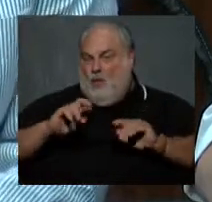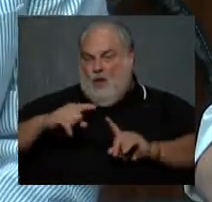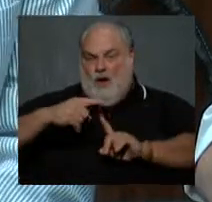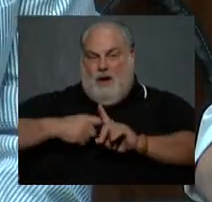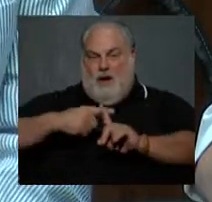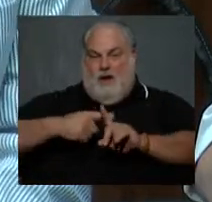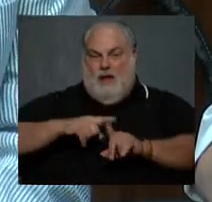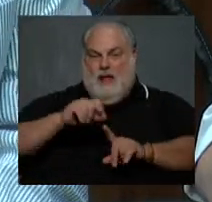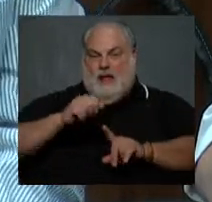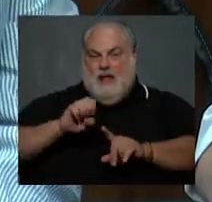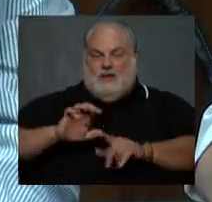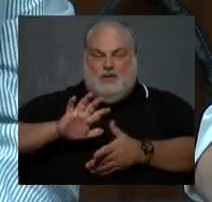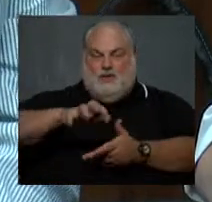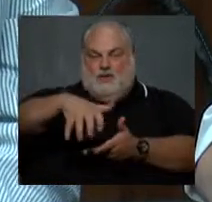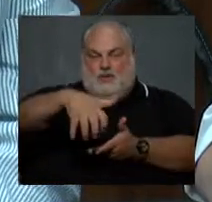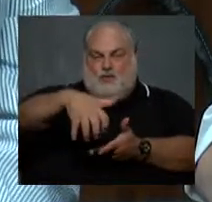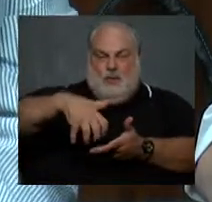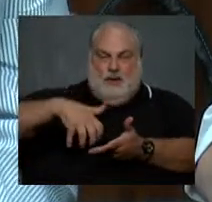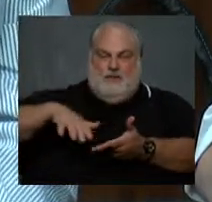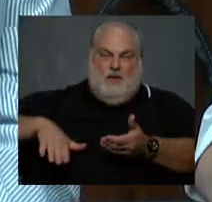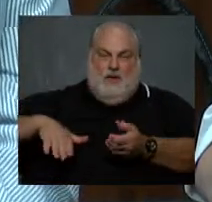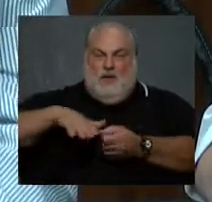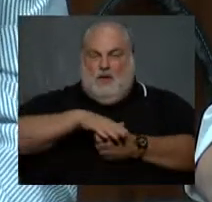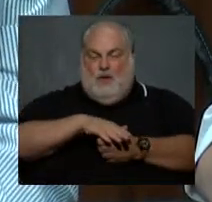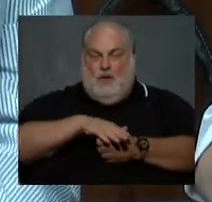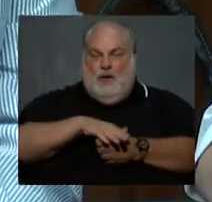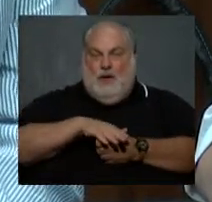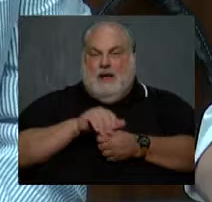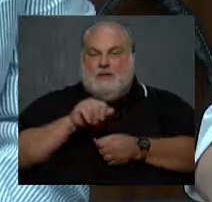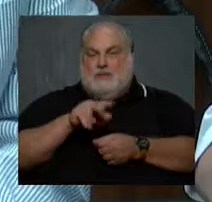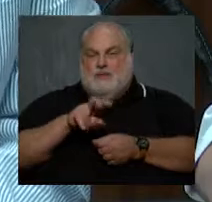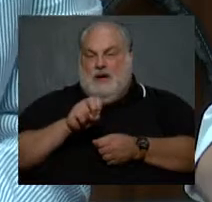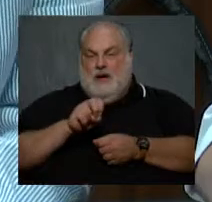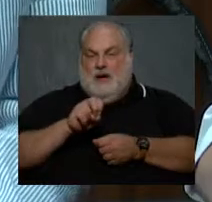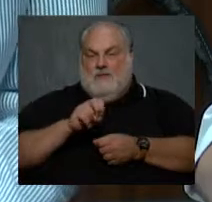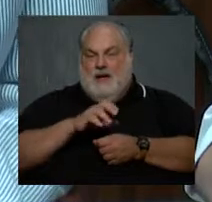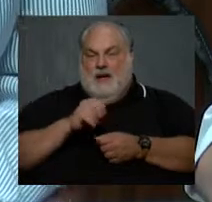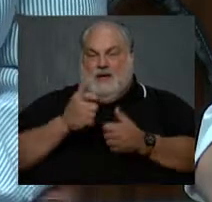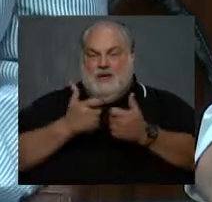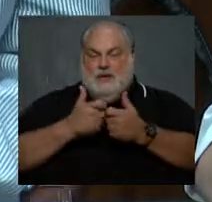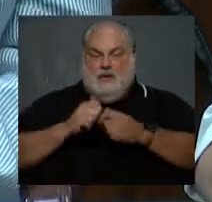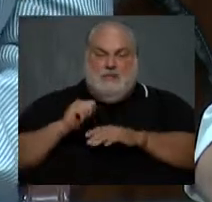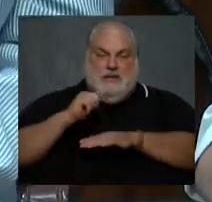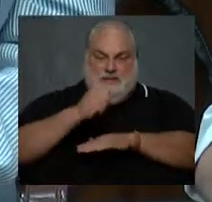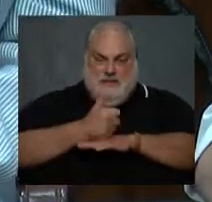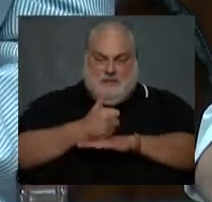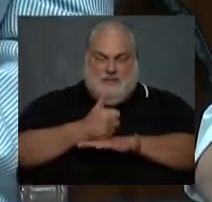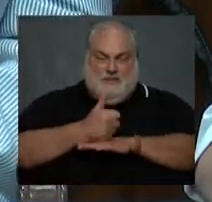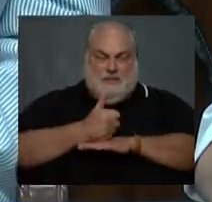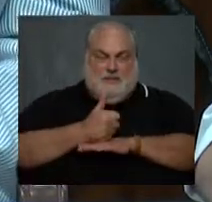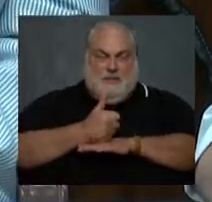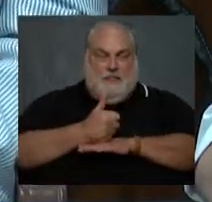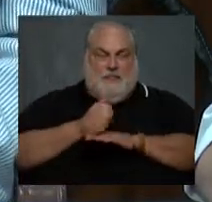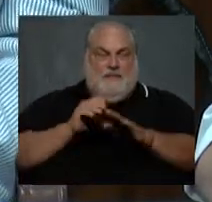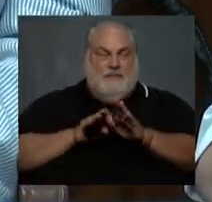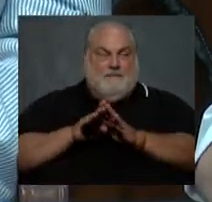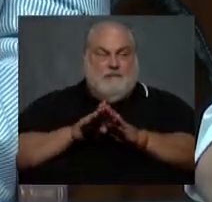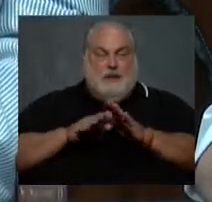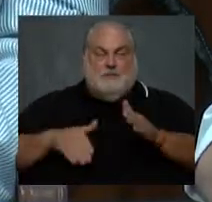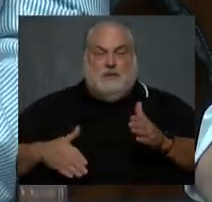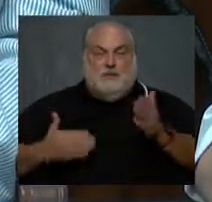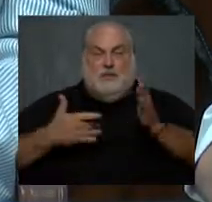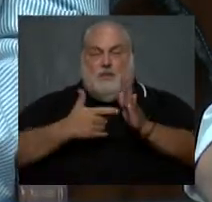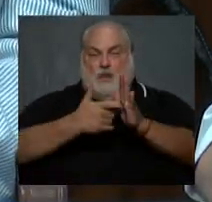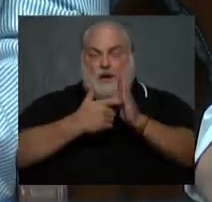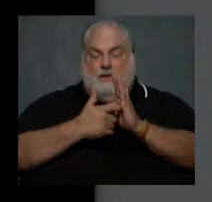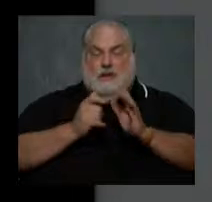allow grading of the entire site with the installation of the drives and utilities with the initial site development. To allow the development as proposed